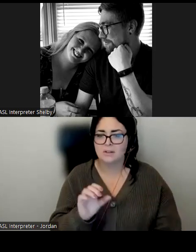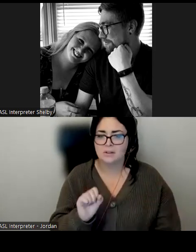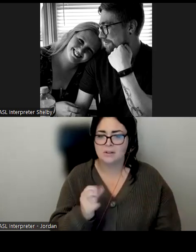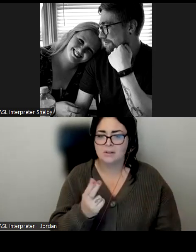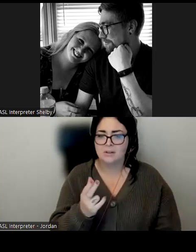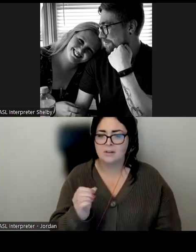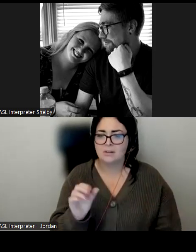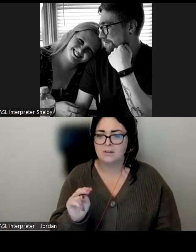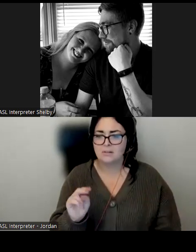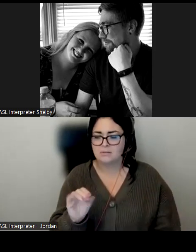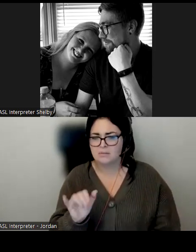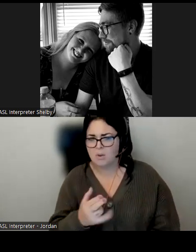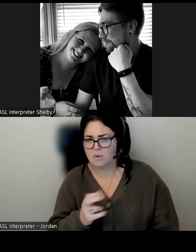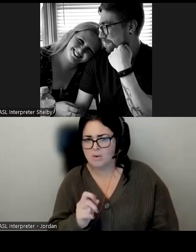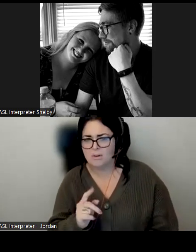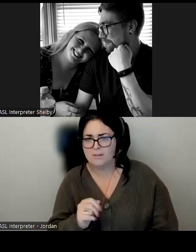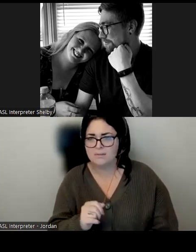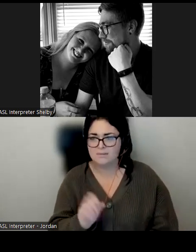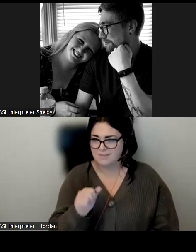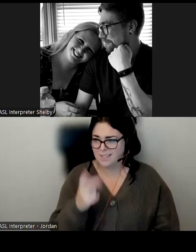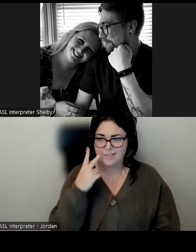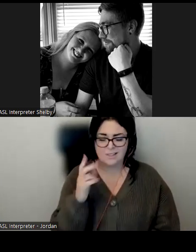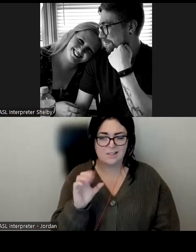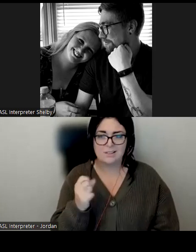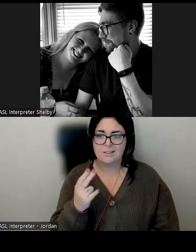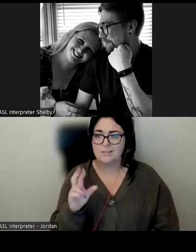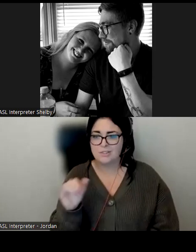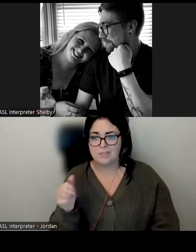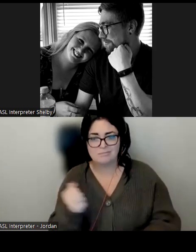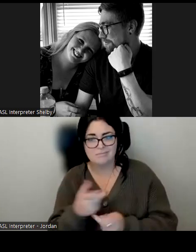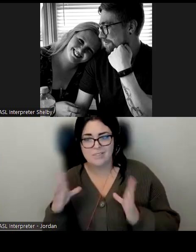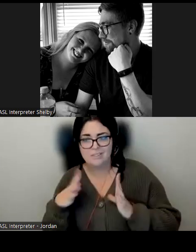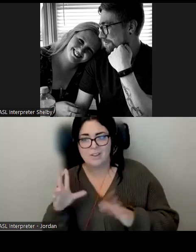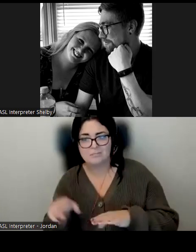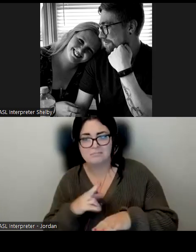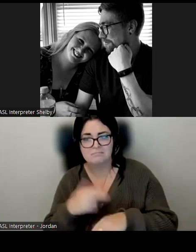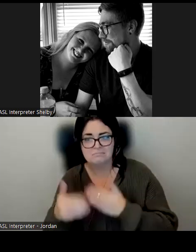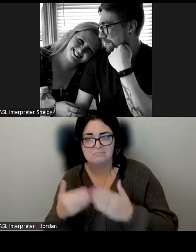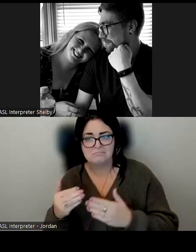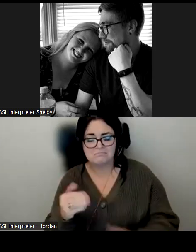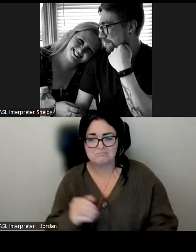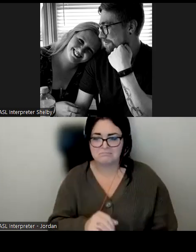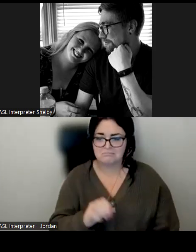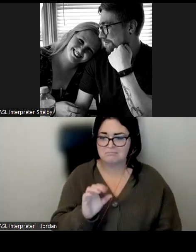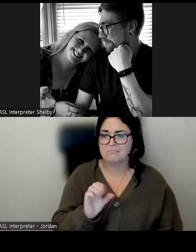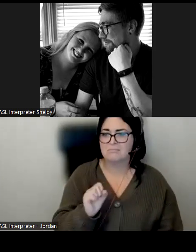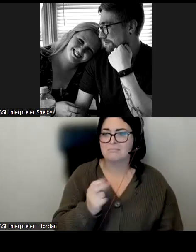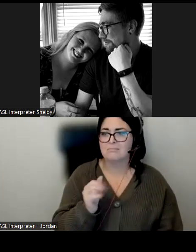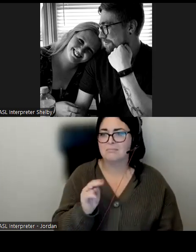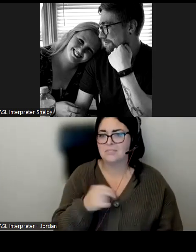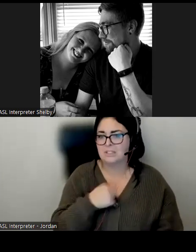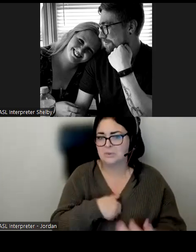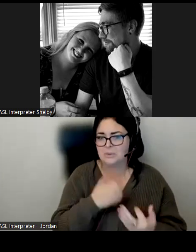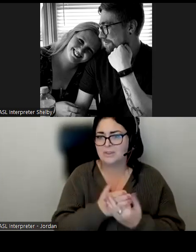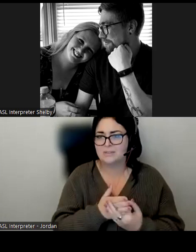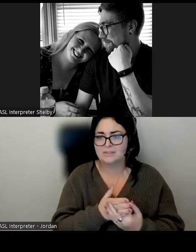right. Thank you. can you see it now? Yeah, everything is normal. Okay. Okay. Thank you. My apologies there.